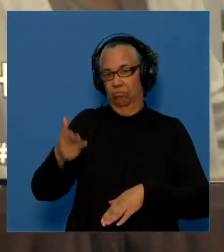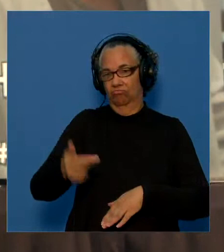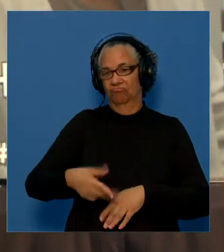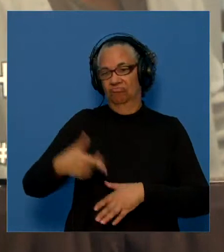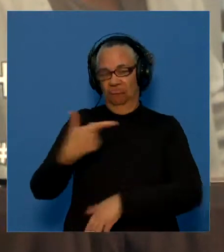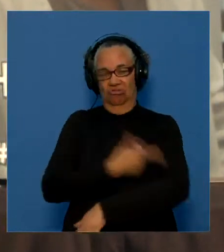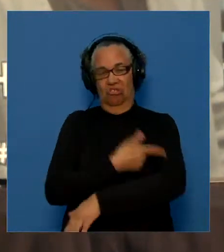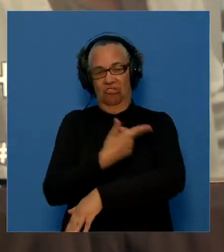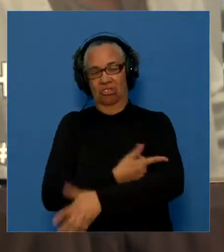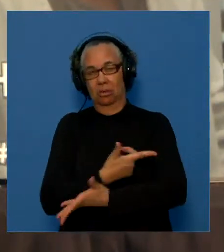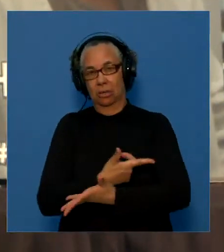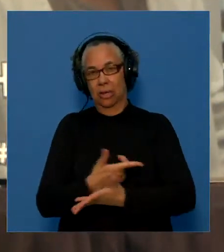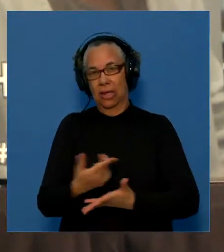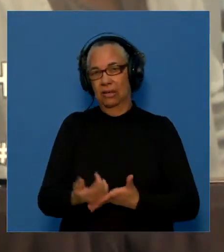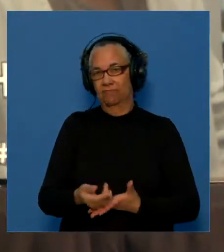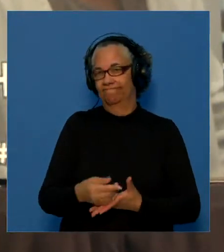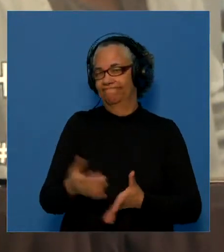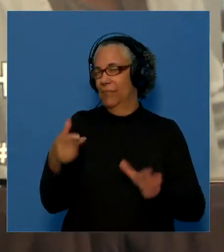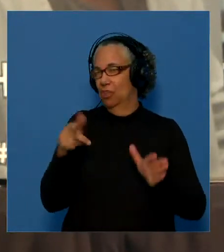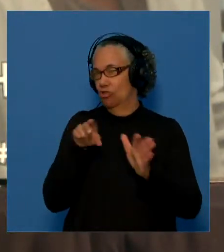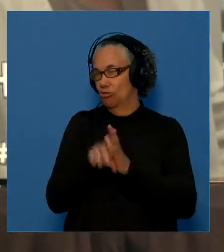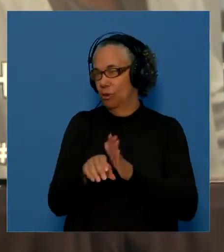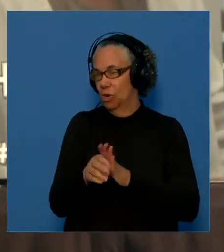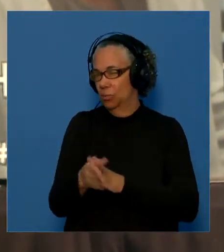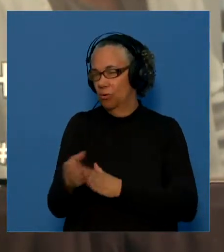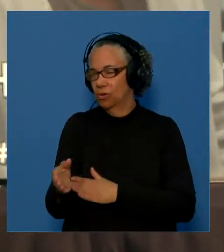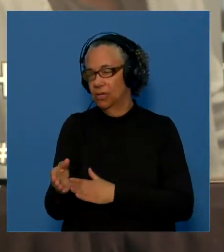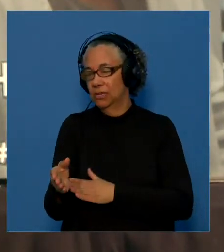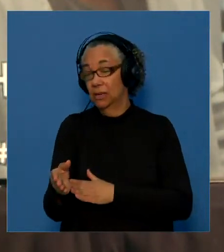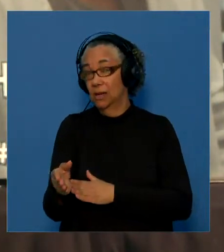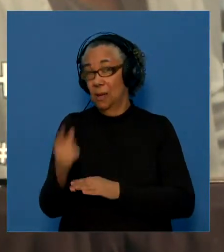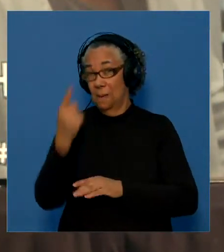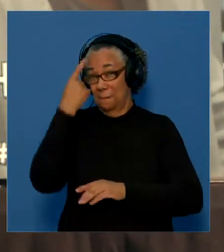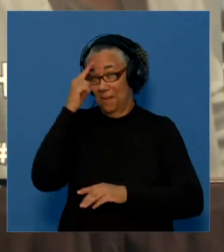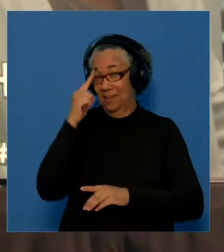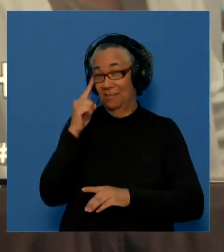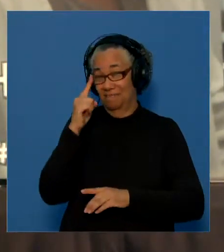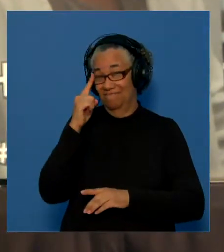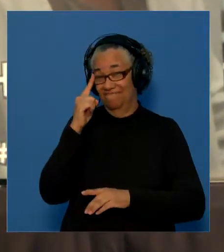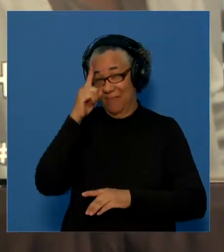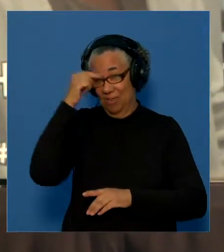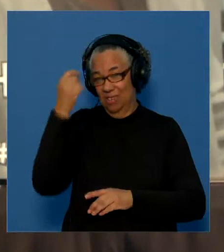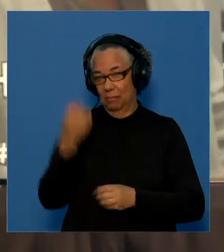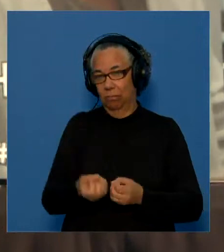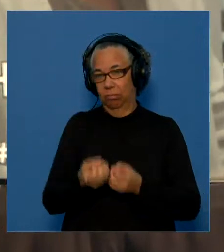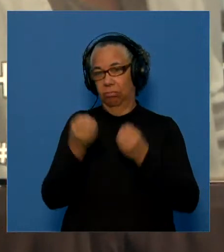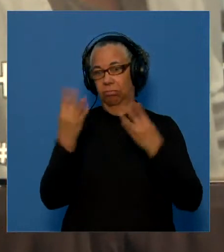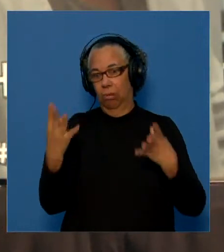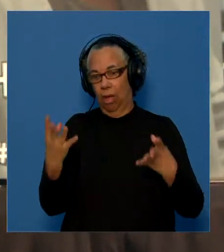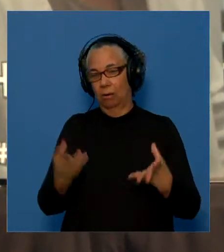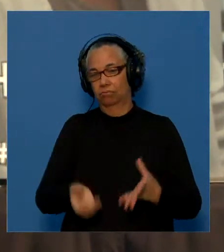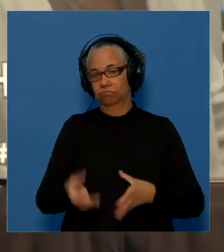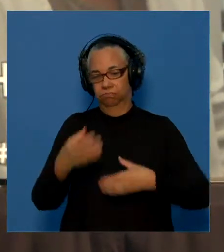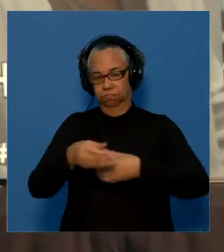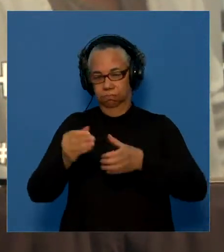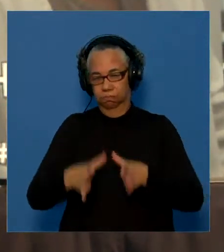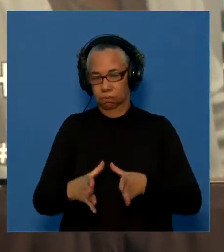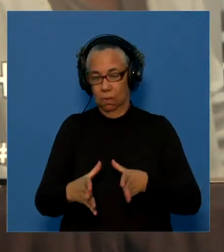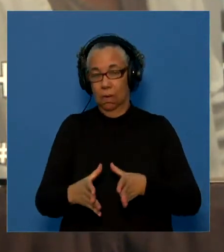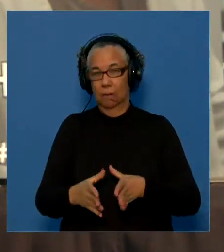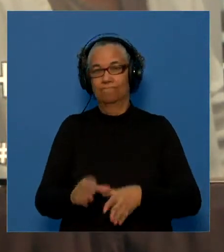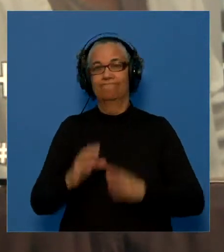proceeds. But in light of the increase of imported packages, Customs has modified their operational